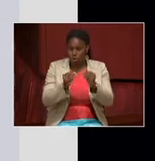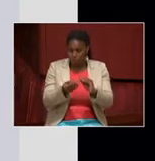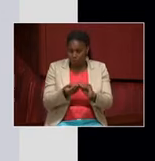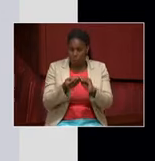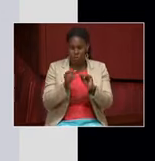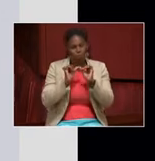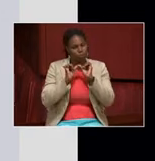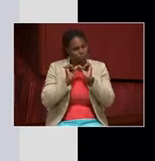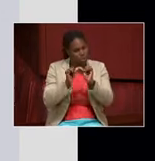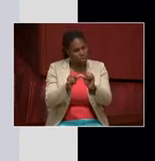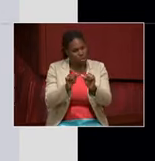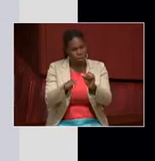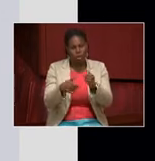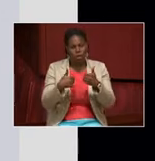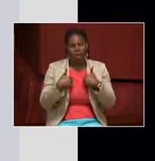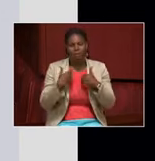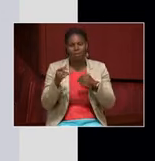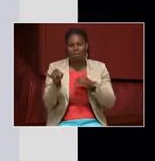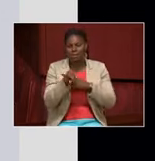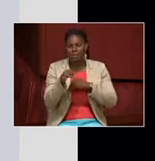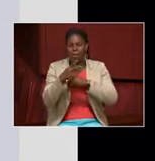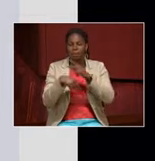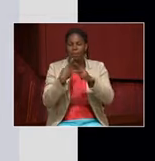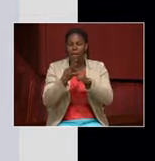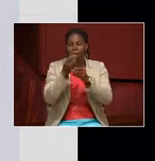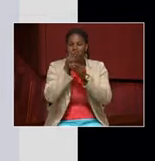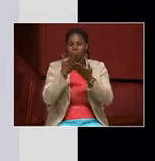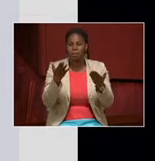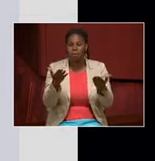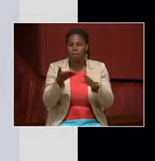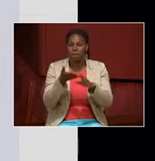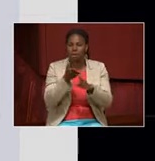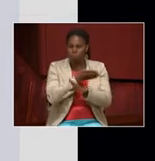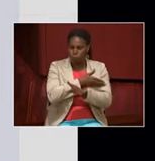still get the same type of information you got before.